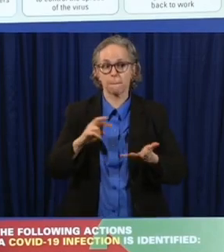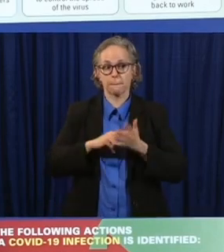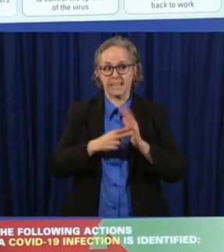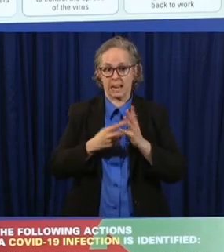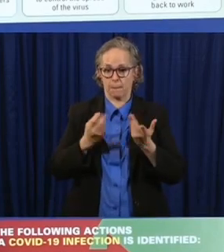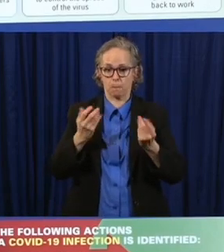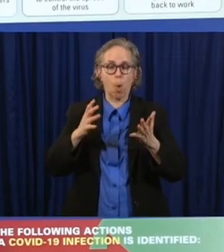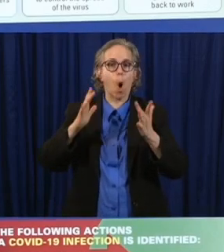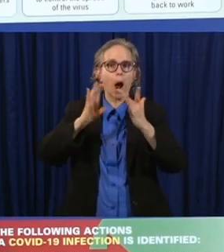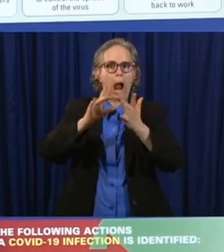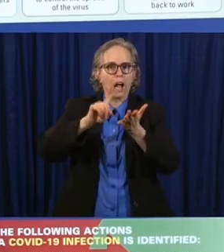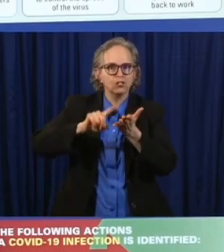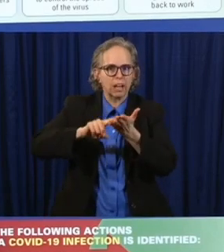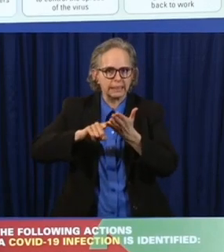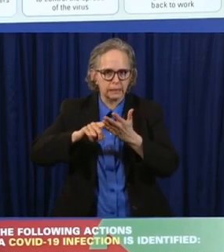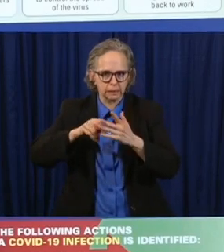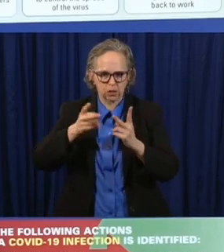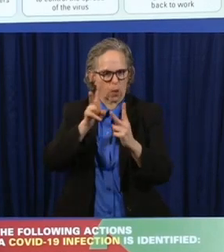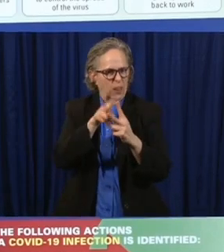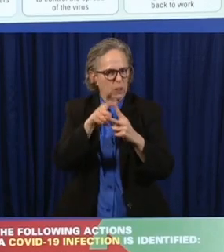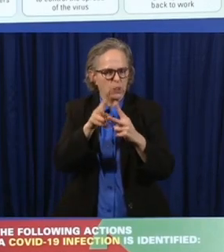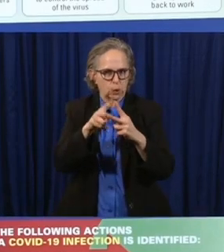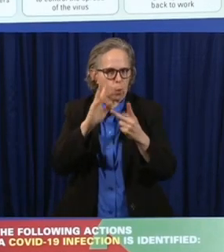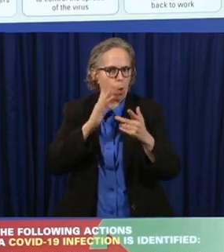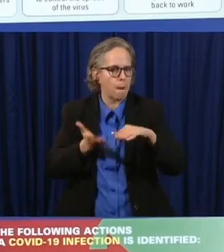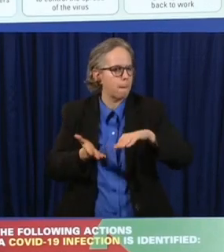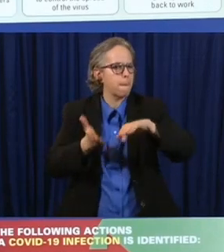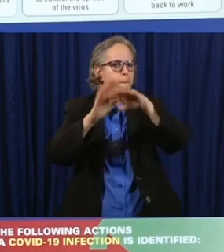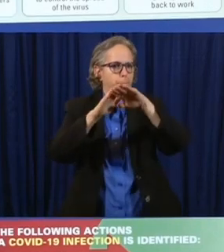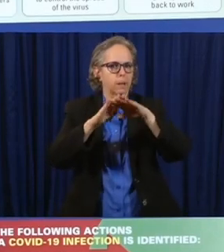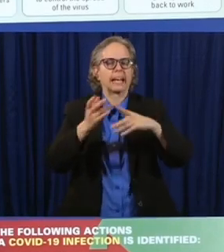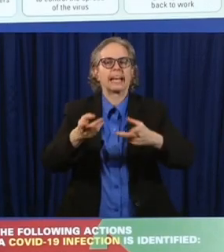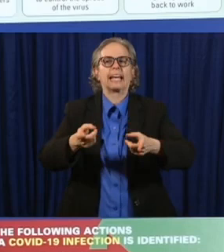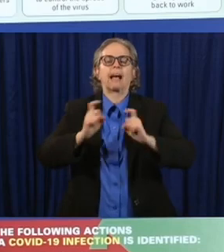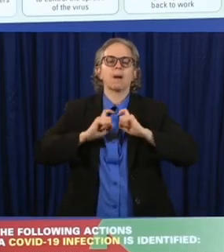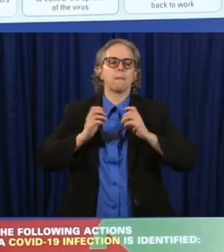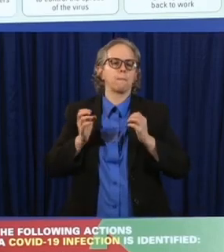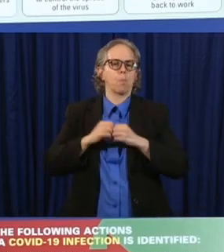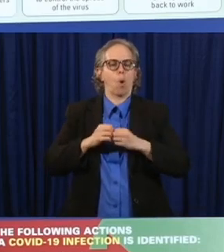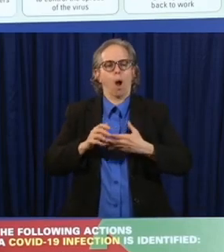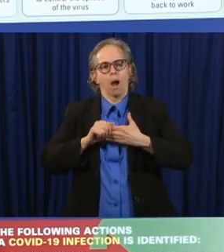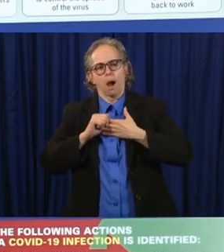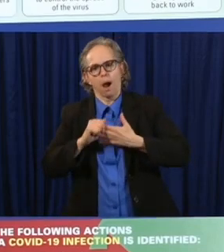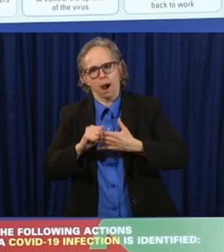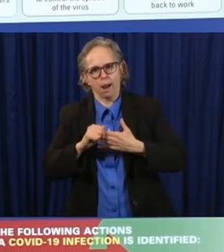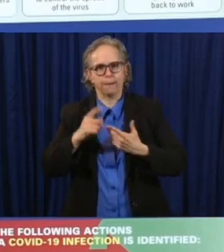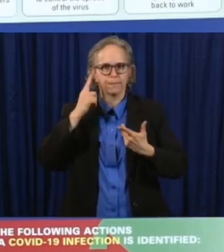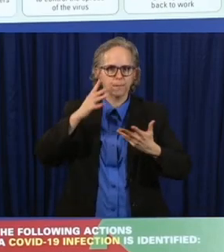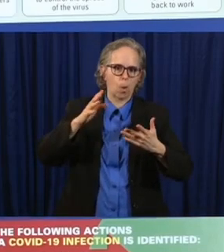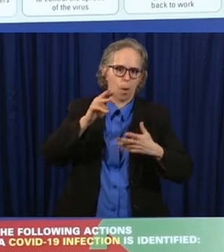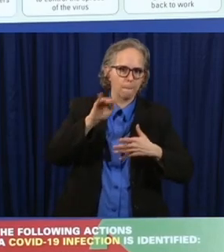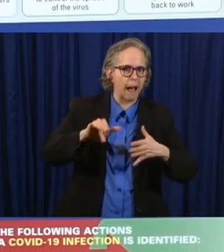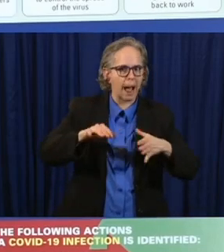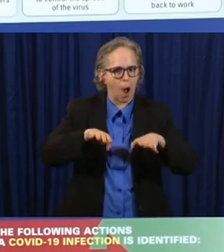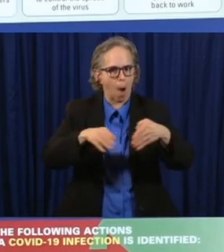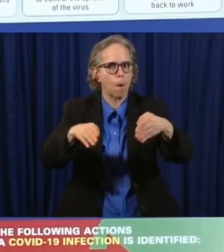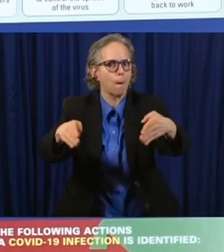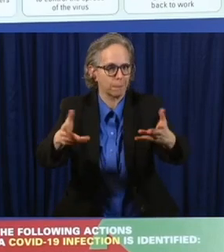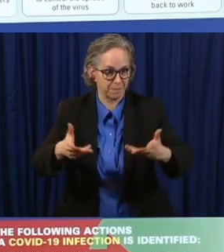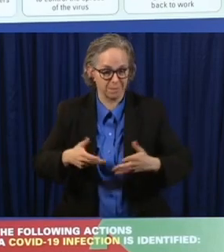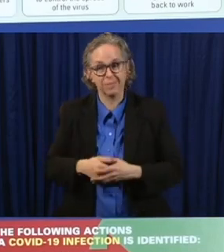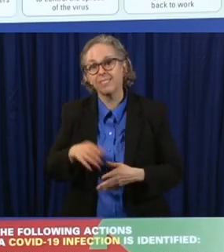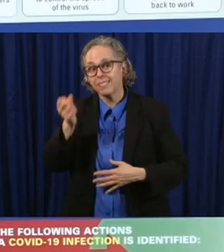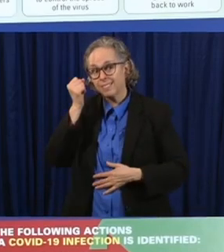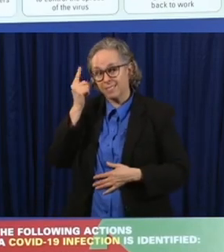tracing, those two things put together makes May, and the fact, as you saw on the data, that